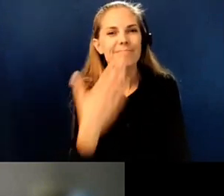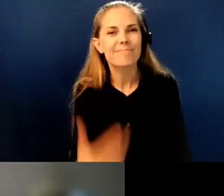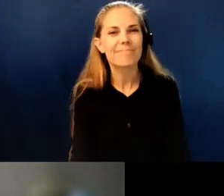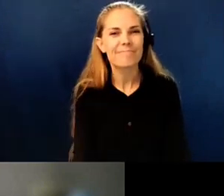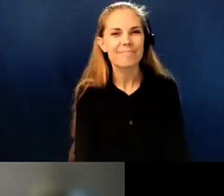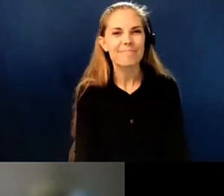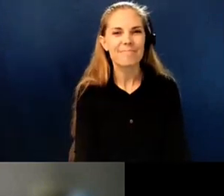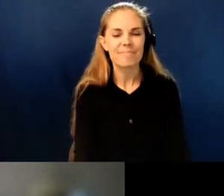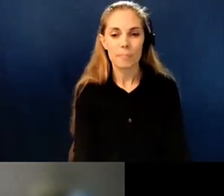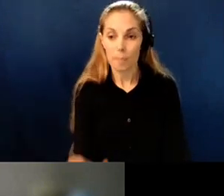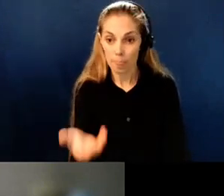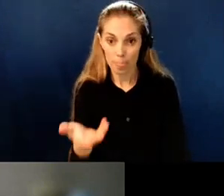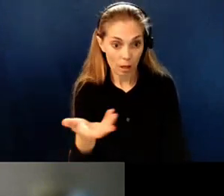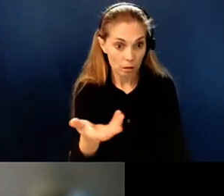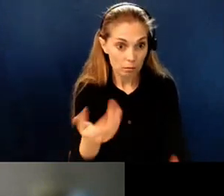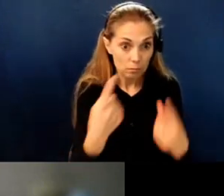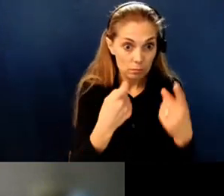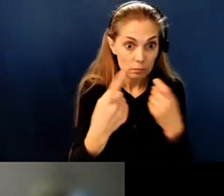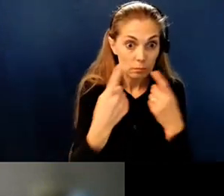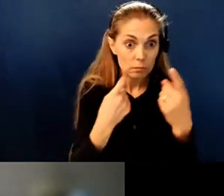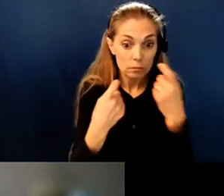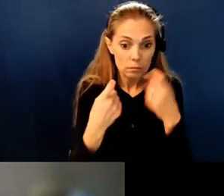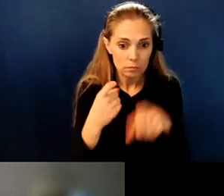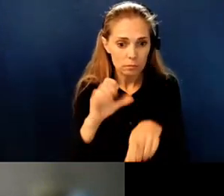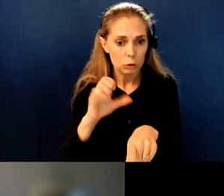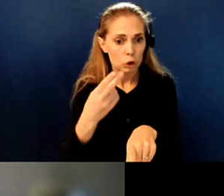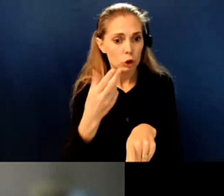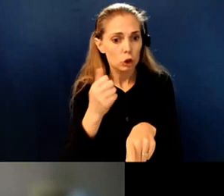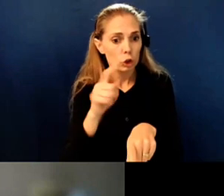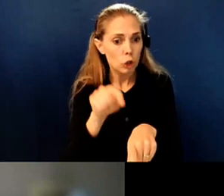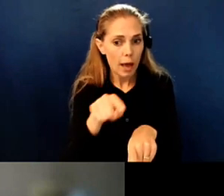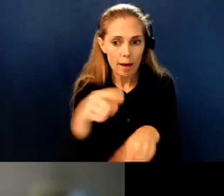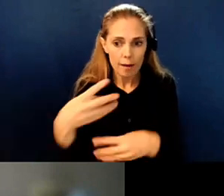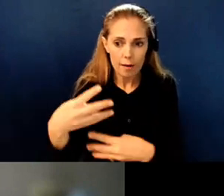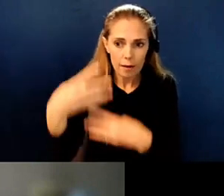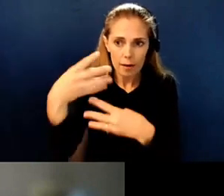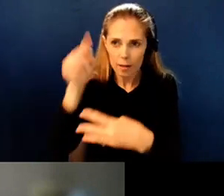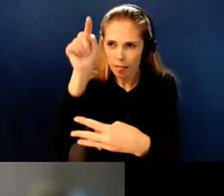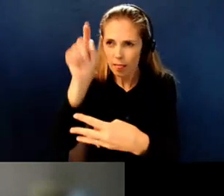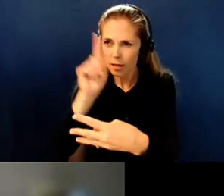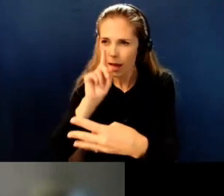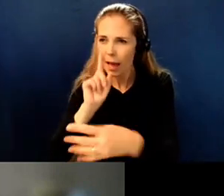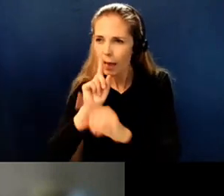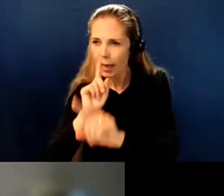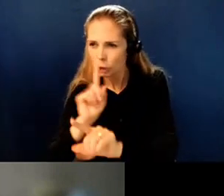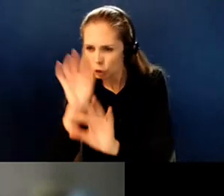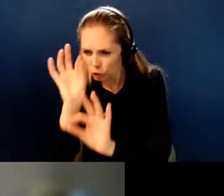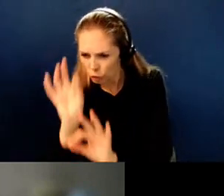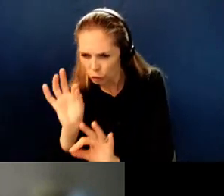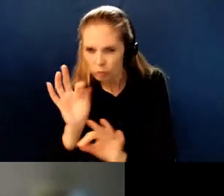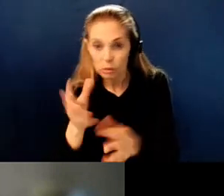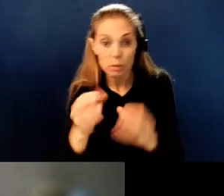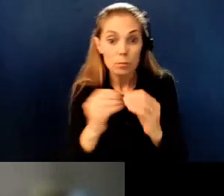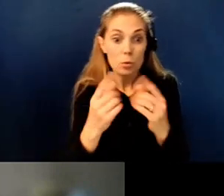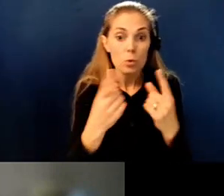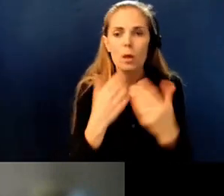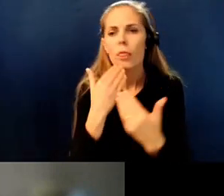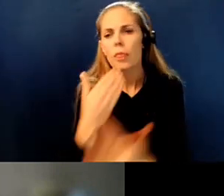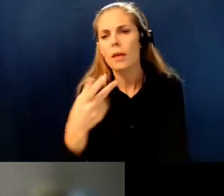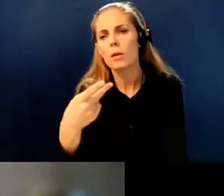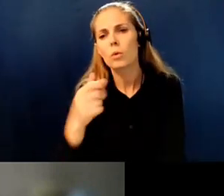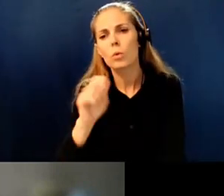in the chat. If there's any more questions, please send them in. I think we answered all the questions that came in until now. Thank you so much, Paul, taking for the time